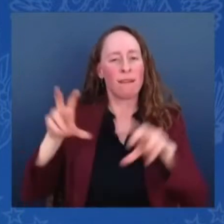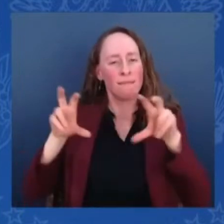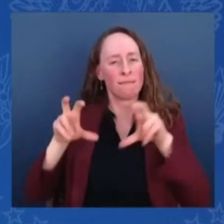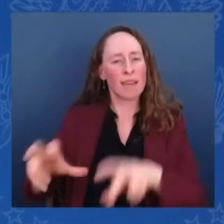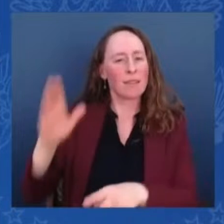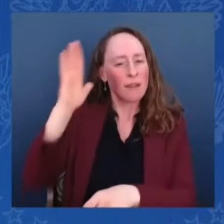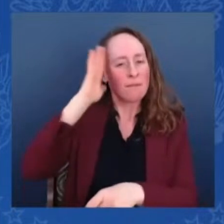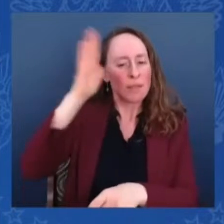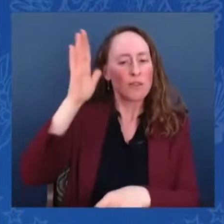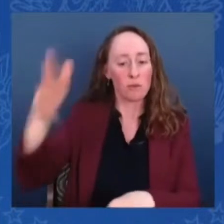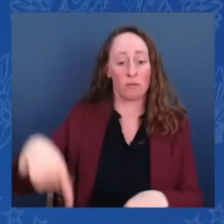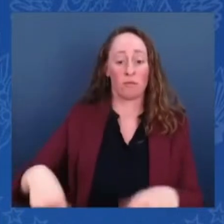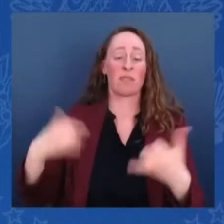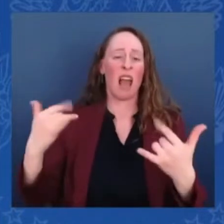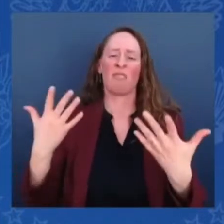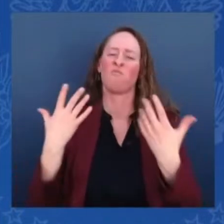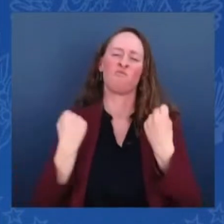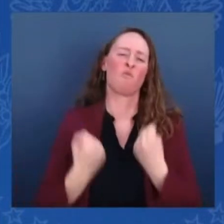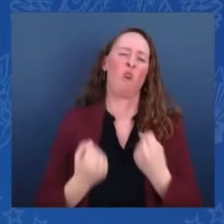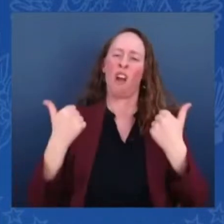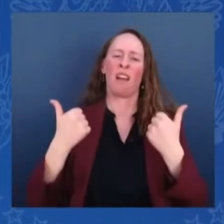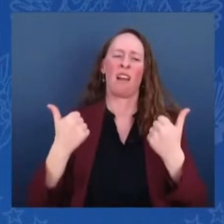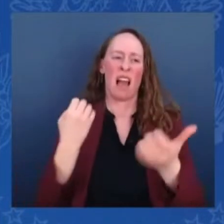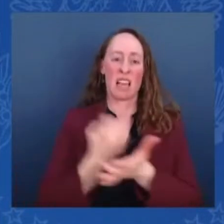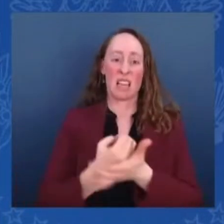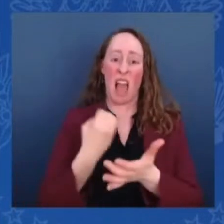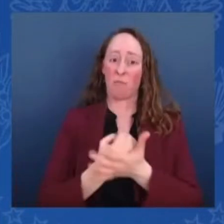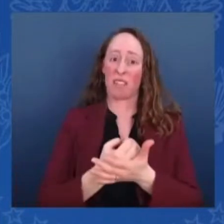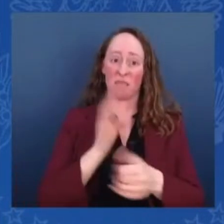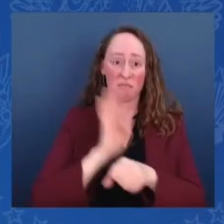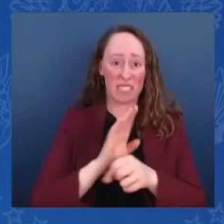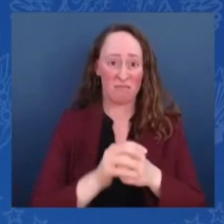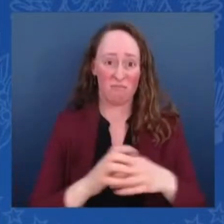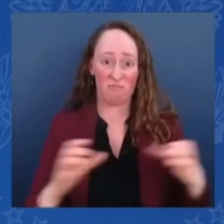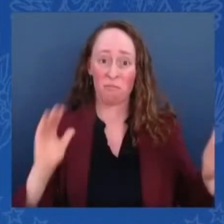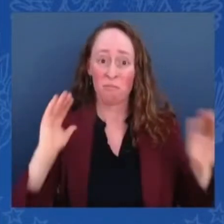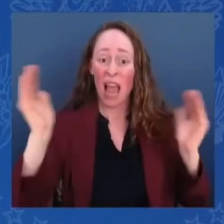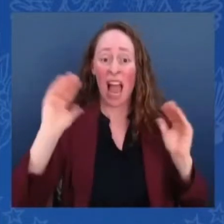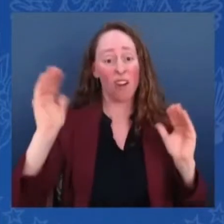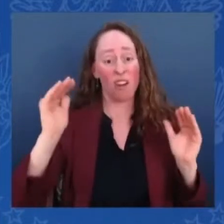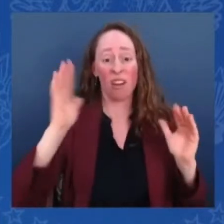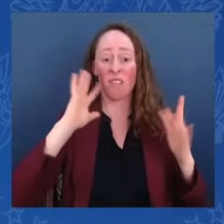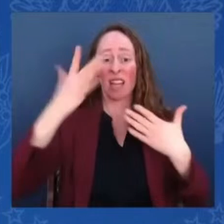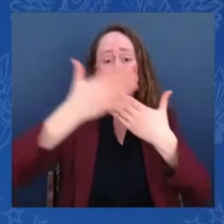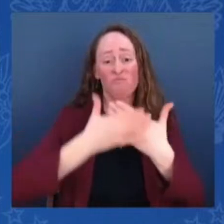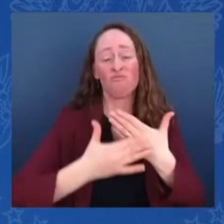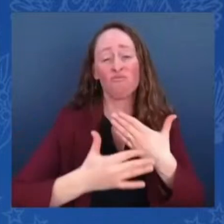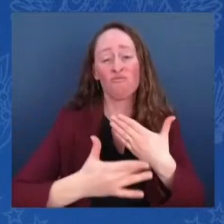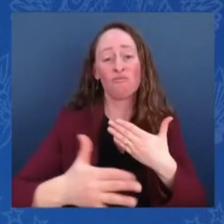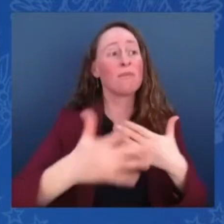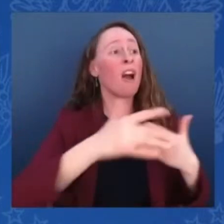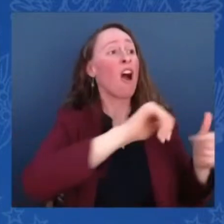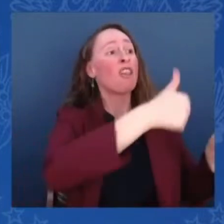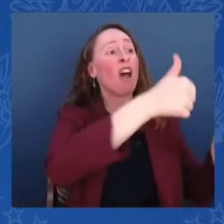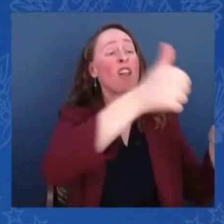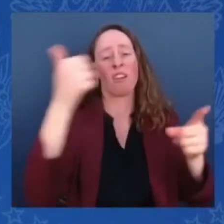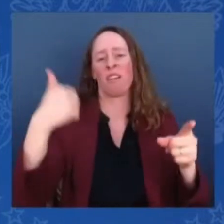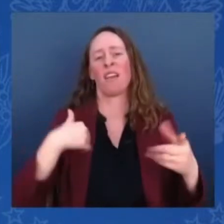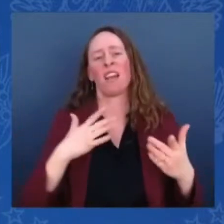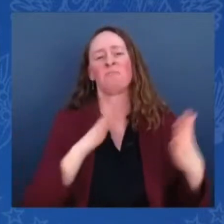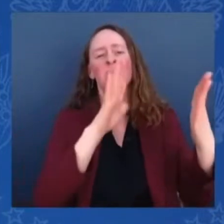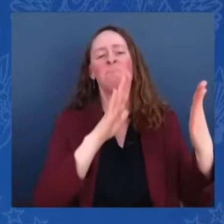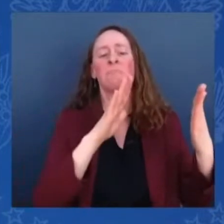now in a much better position to win the future against any competitor. These wins are not partisan.